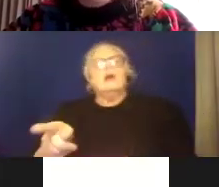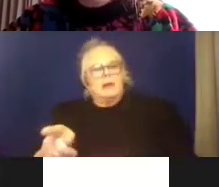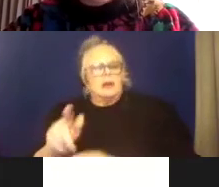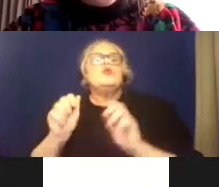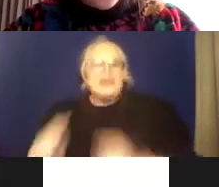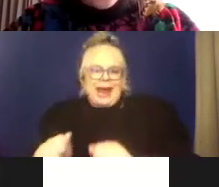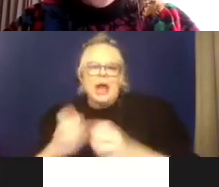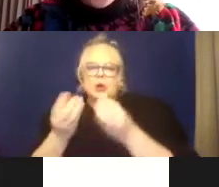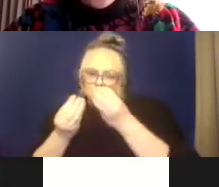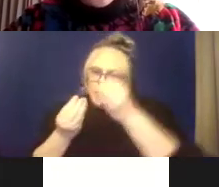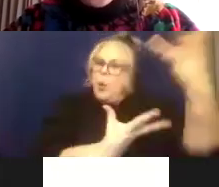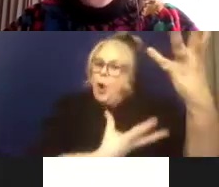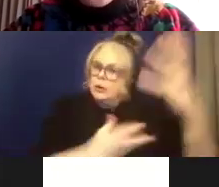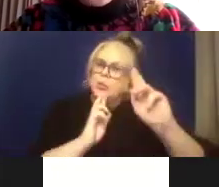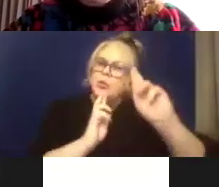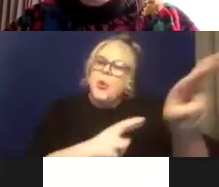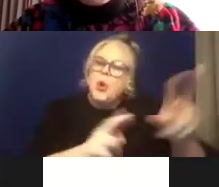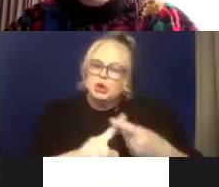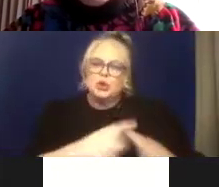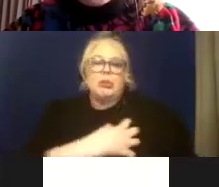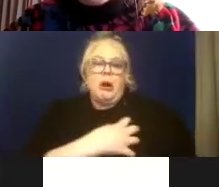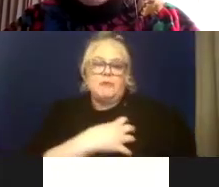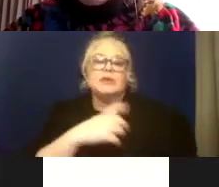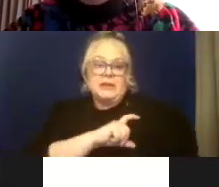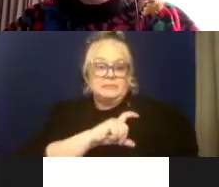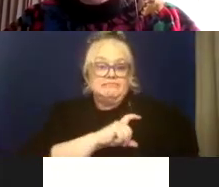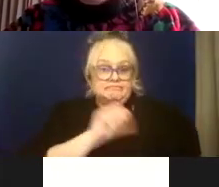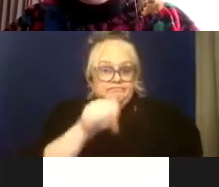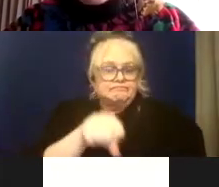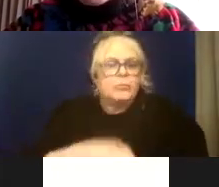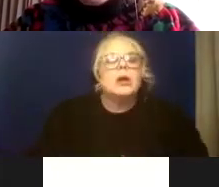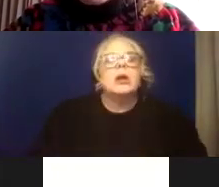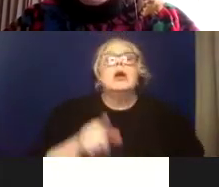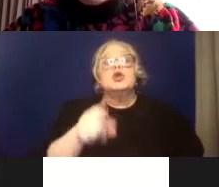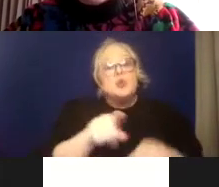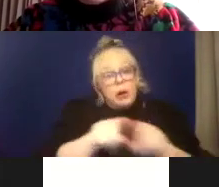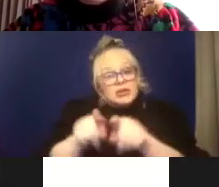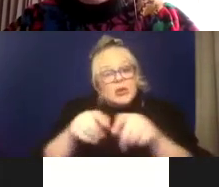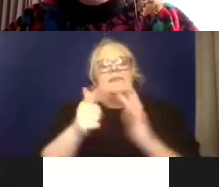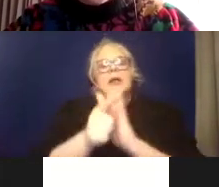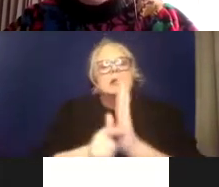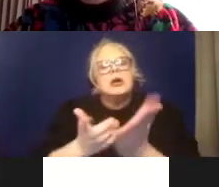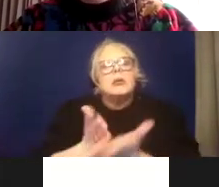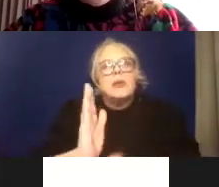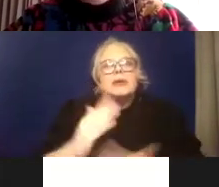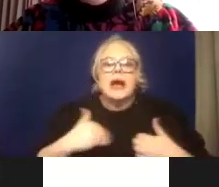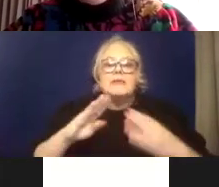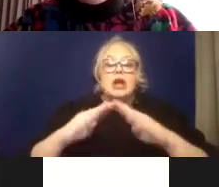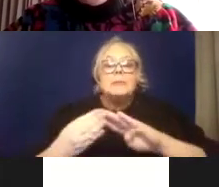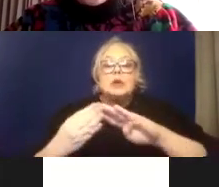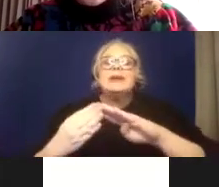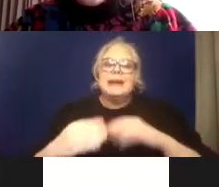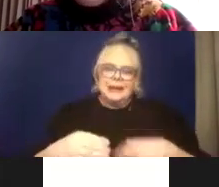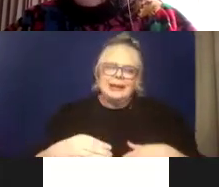Again, if you choose to engage with law enforcement, you have the right to have a community-based advocate from a sexual assault service provider supporting you throughout